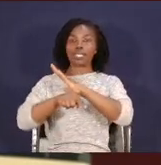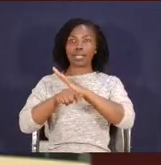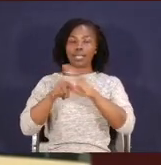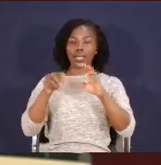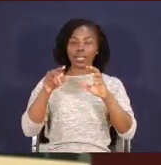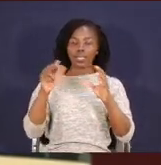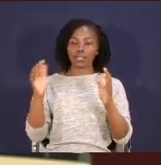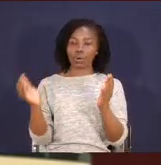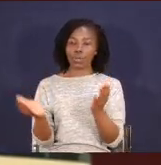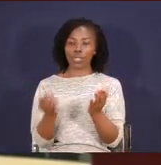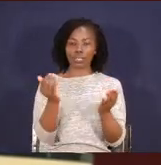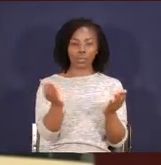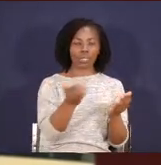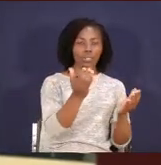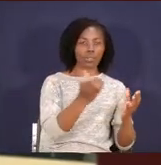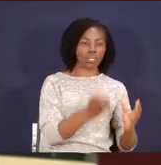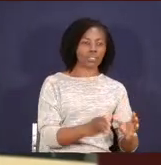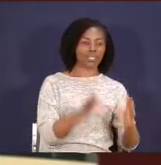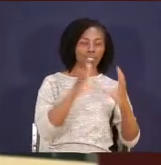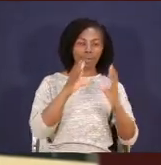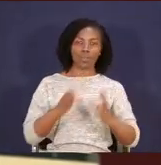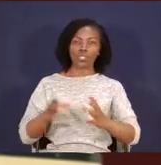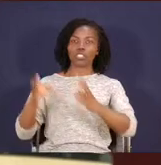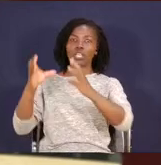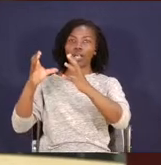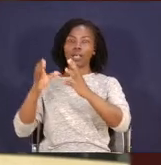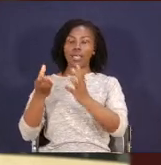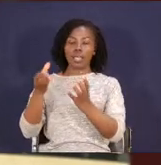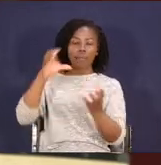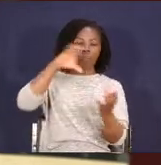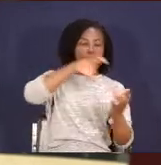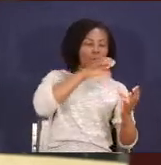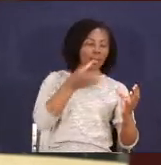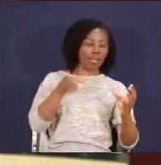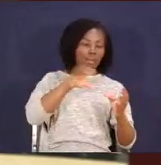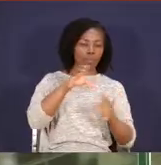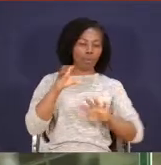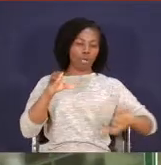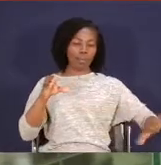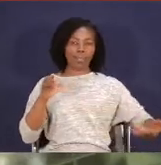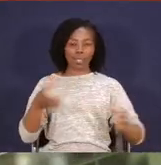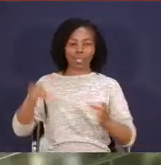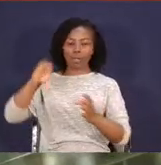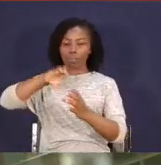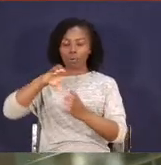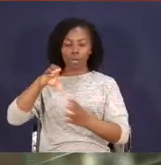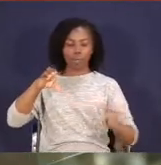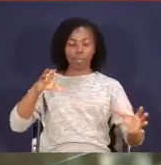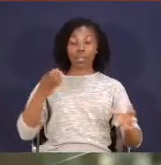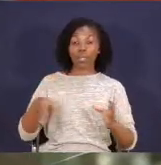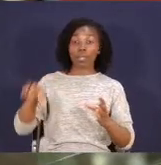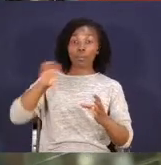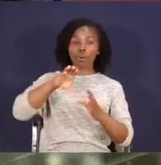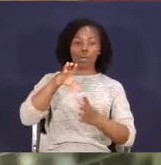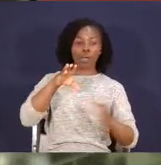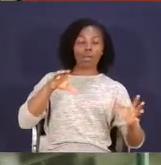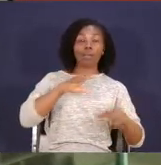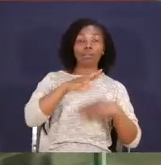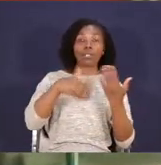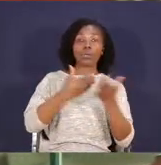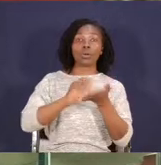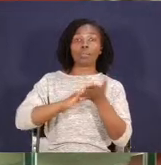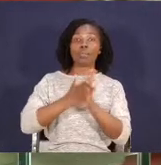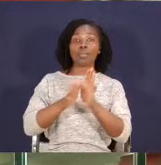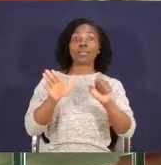know, as she continued pouring from her little jar into these jars, every jar got filled. In fact, what